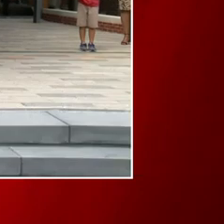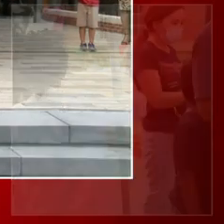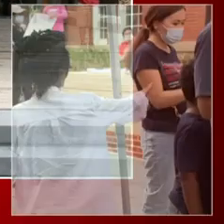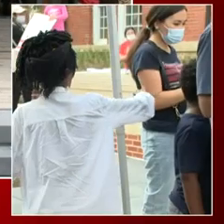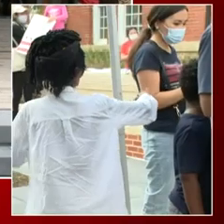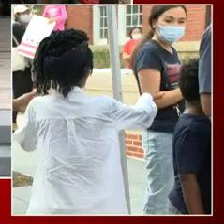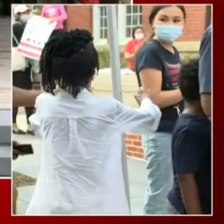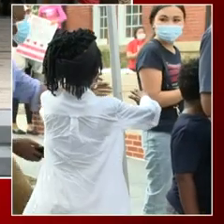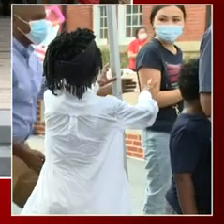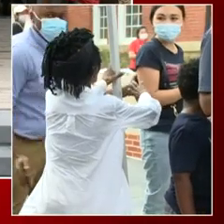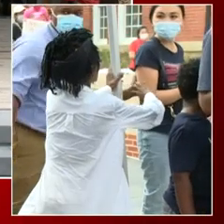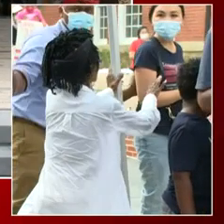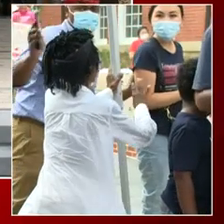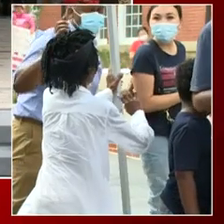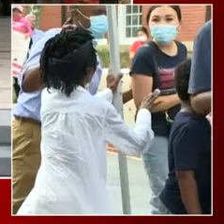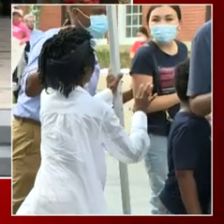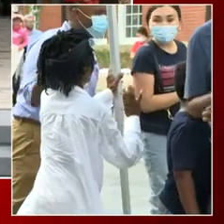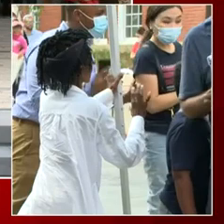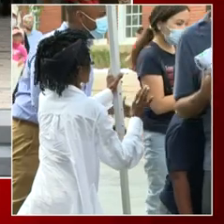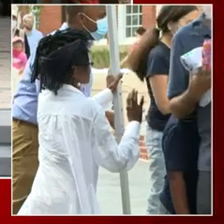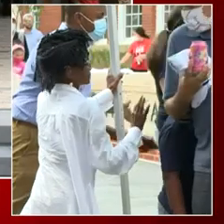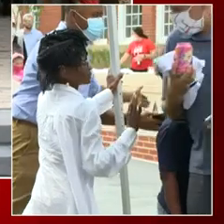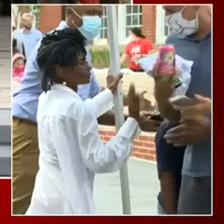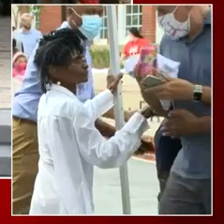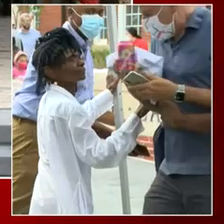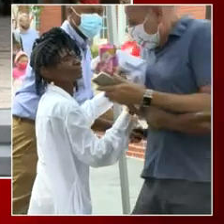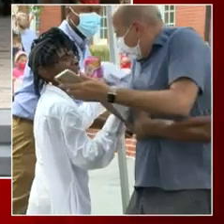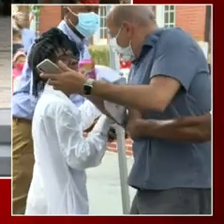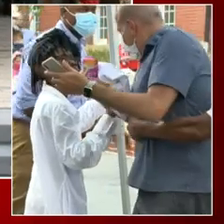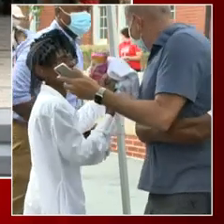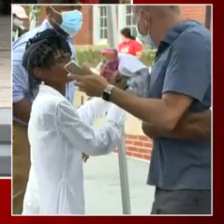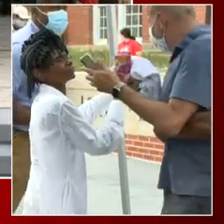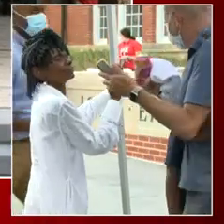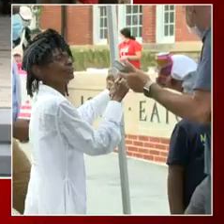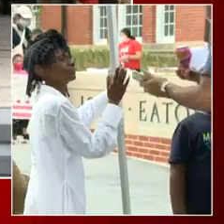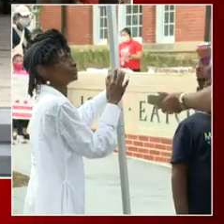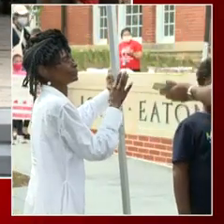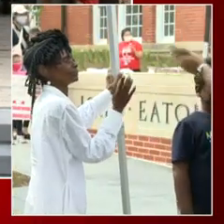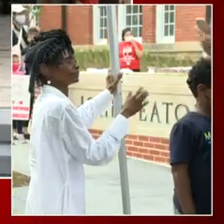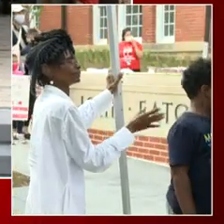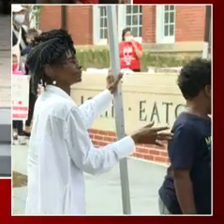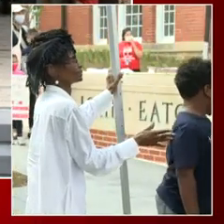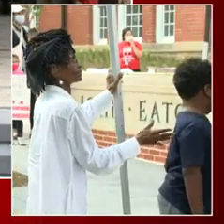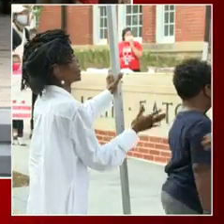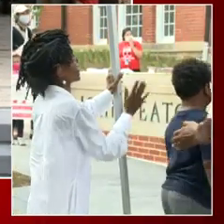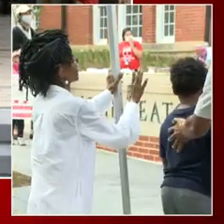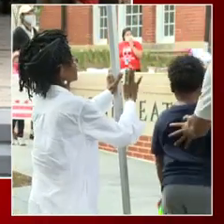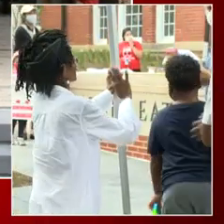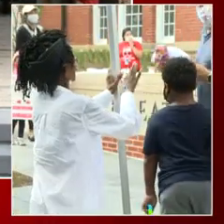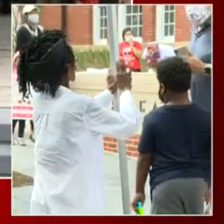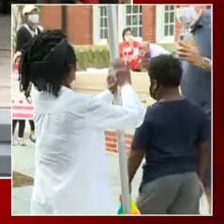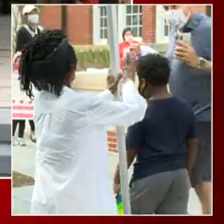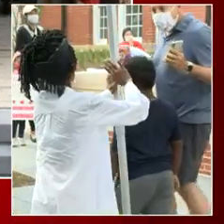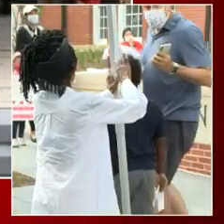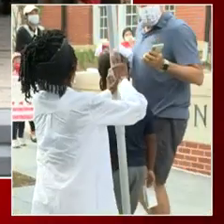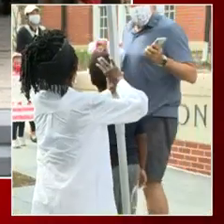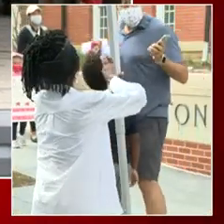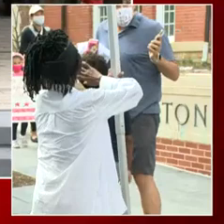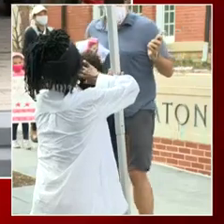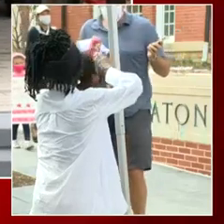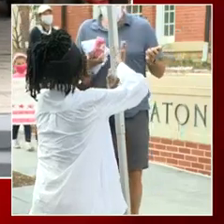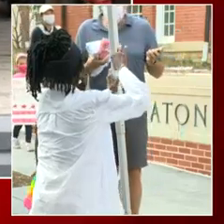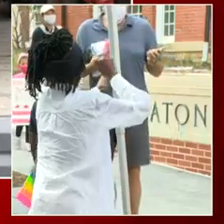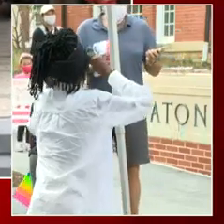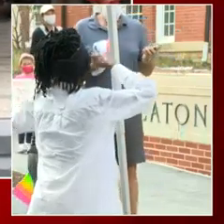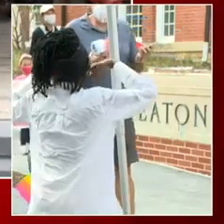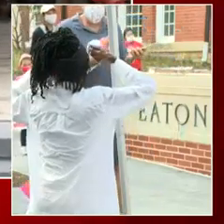I am thrilled to welcome you to our fantastic new home today. I'm Jacqueline Anderson, the interim principal of